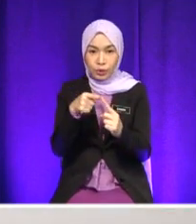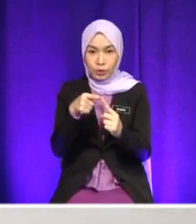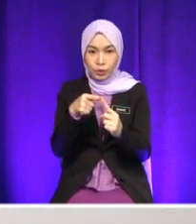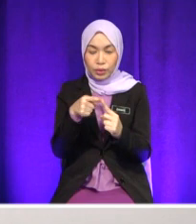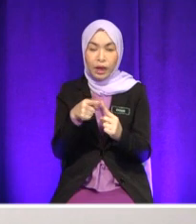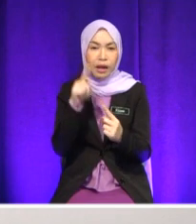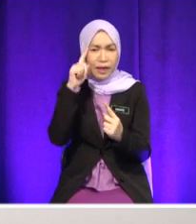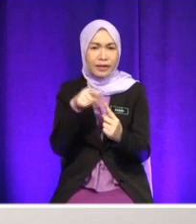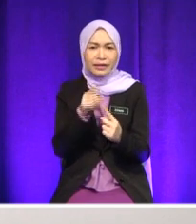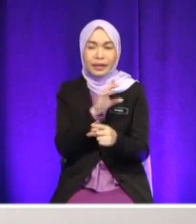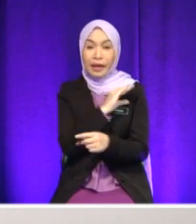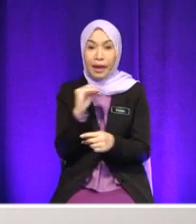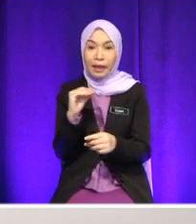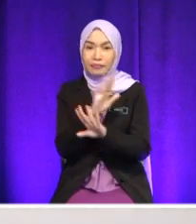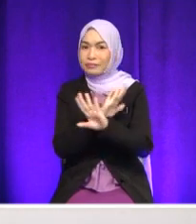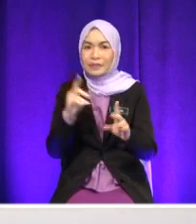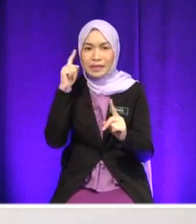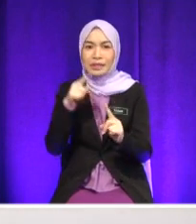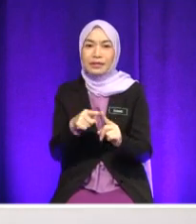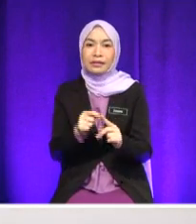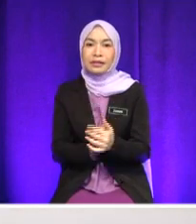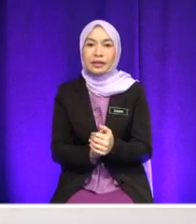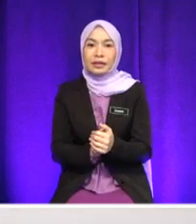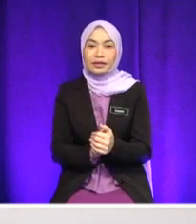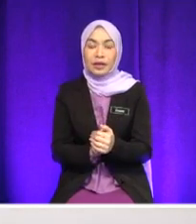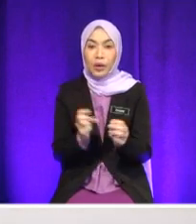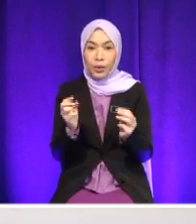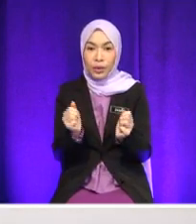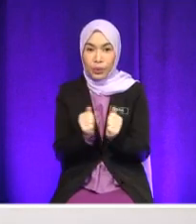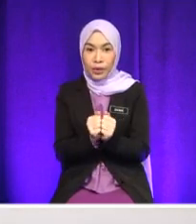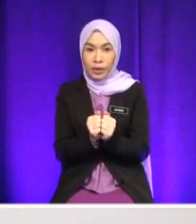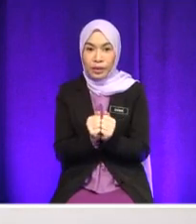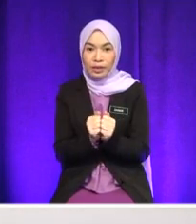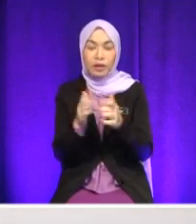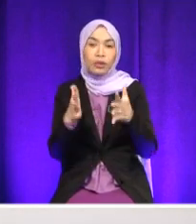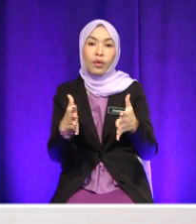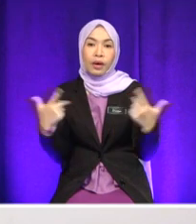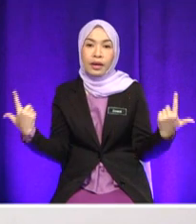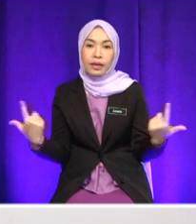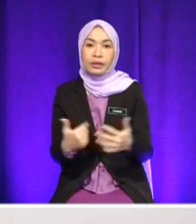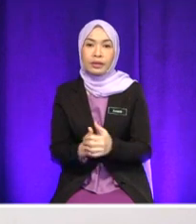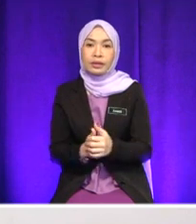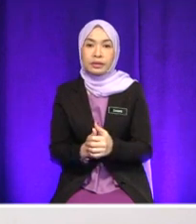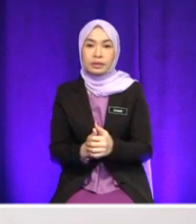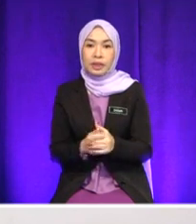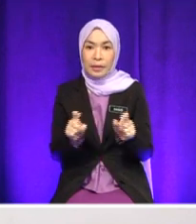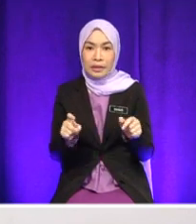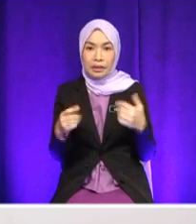opinion. After this lesson, I will try to avoid hurting others' feelings while replying in a conversation